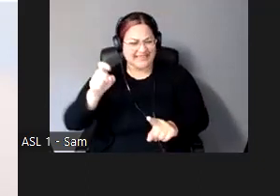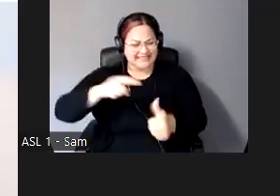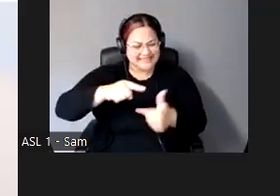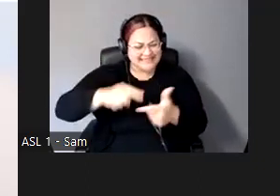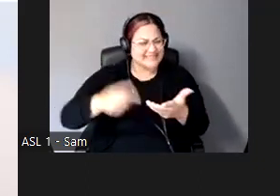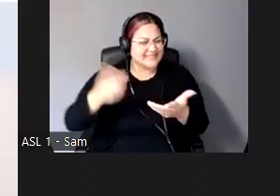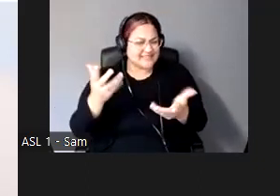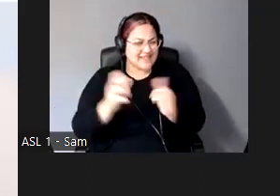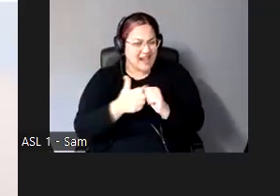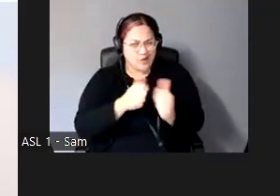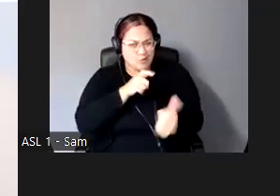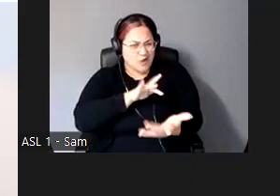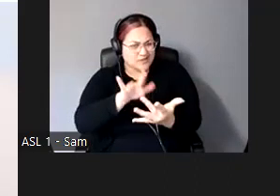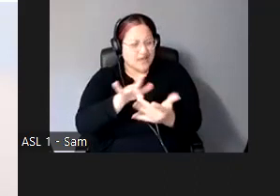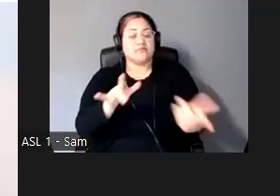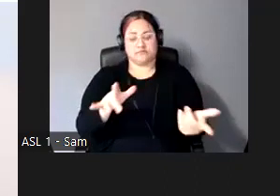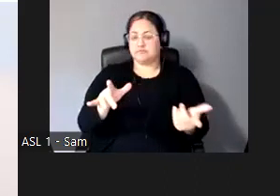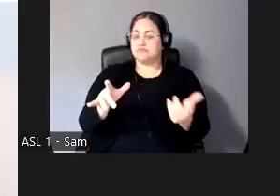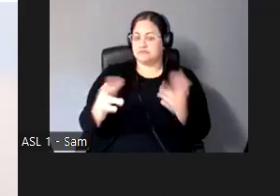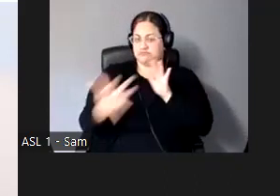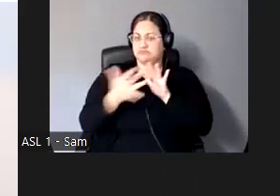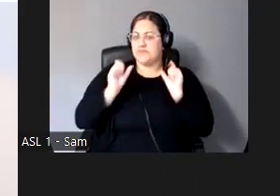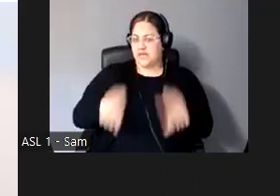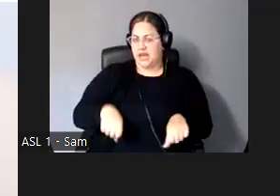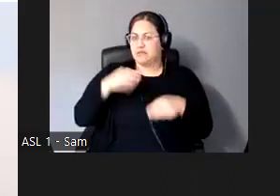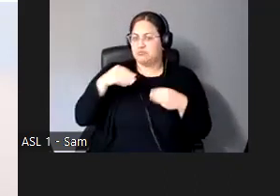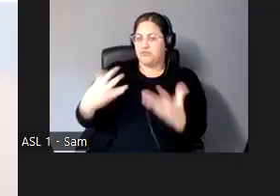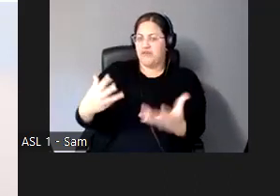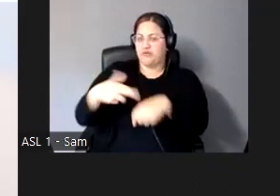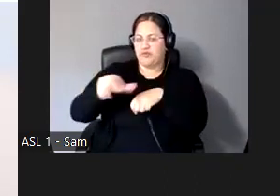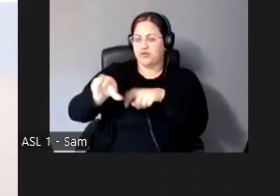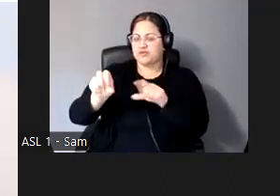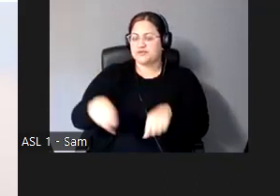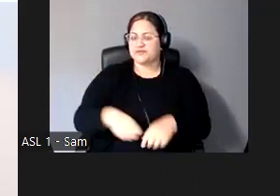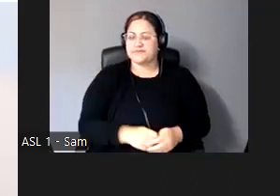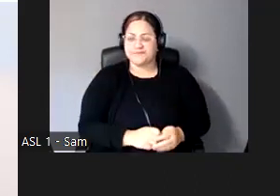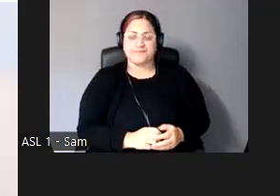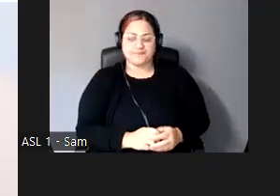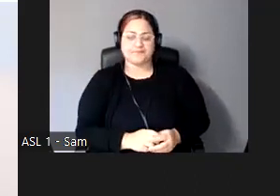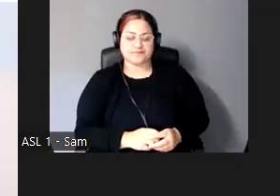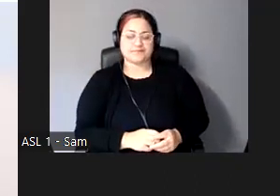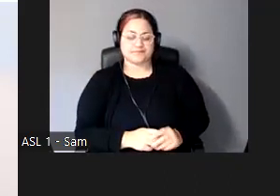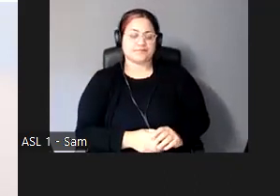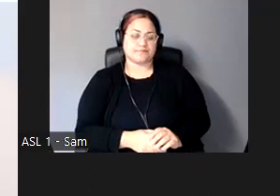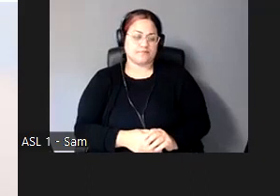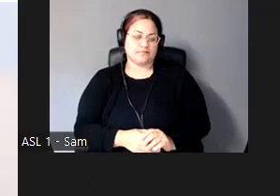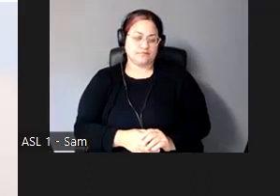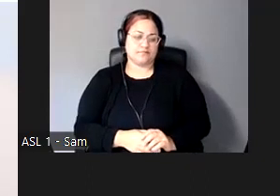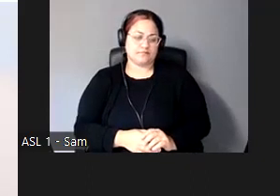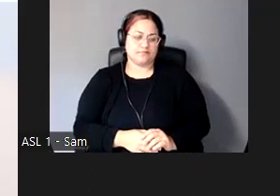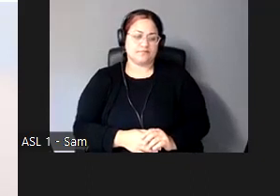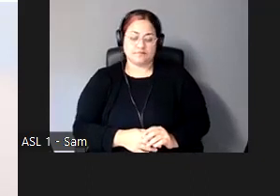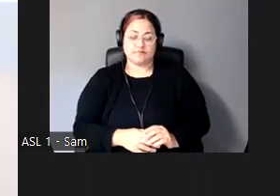case managers, so we do not do case interventions, but we do have a really good connection with our community resources to get you in touch with the